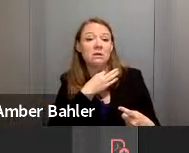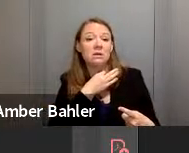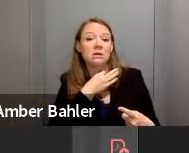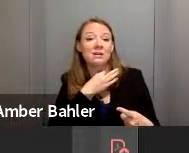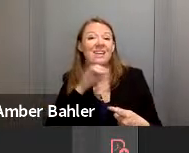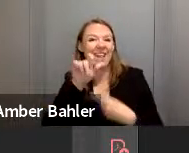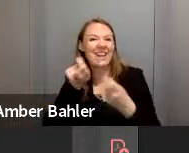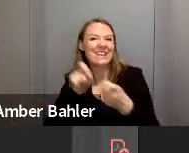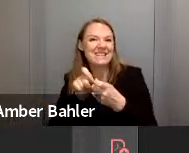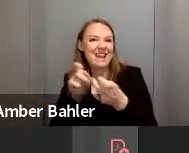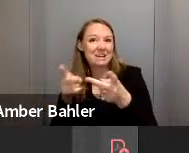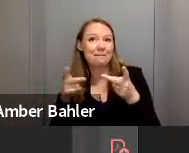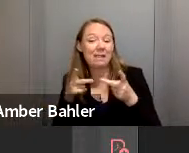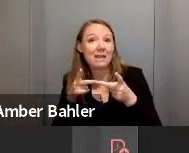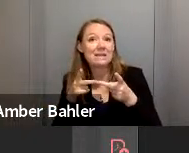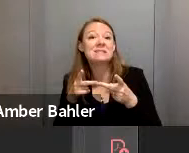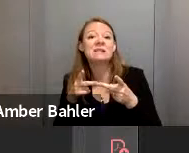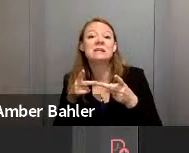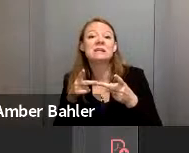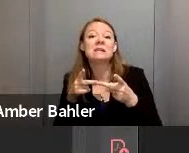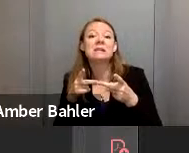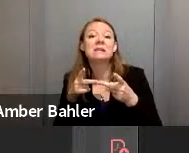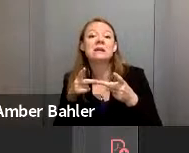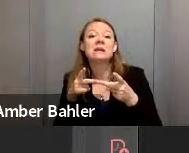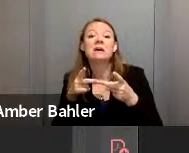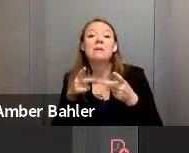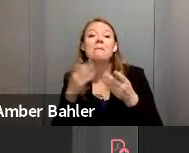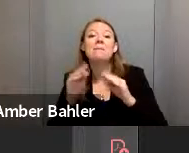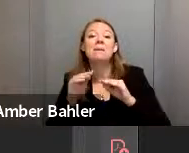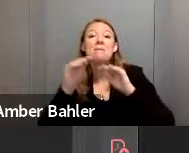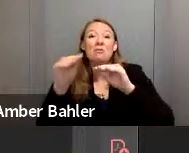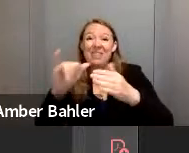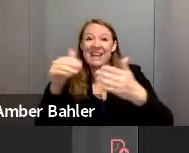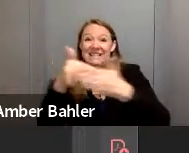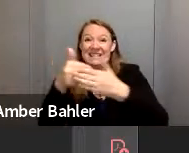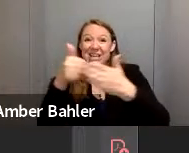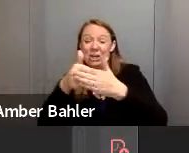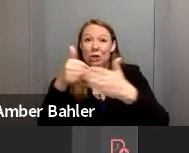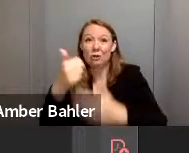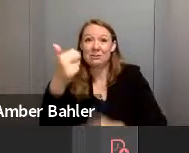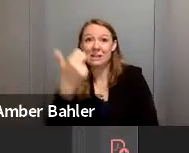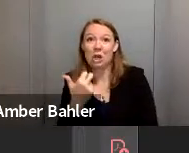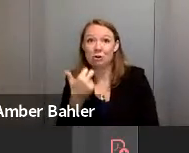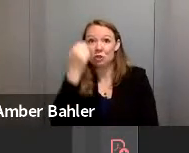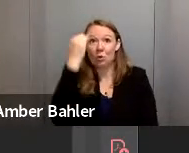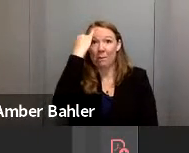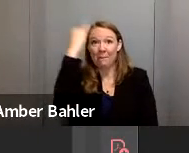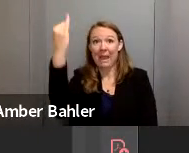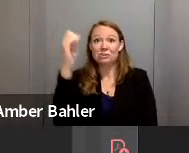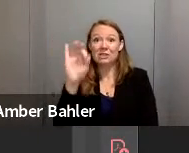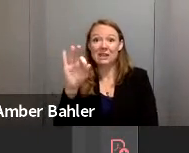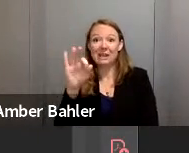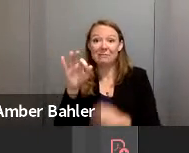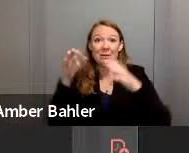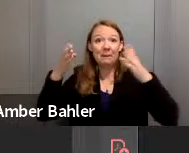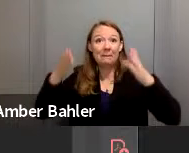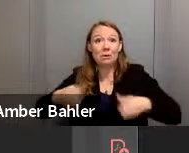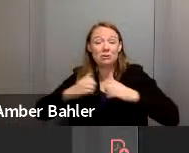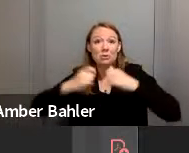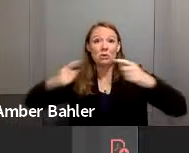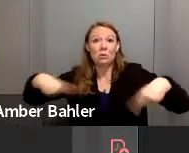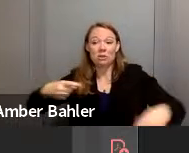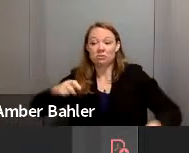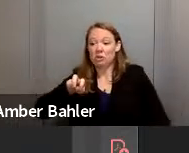exact spot from a safety standpoint. That's a bit close to the stairwell. So imagine turning around and within 6 inches, you